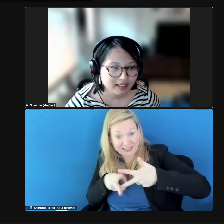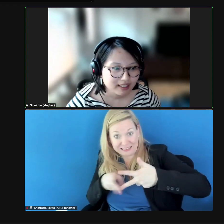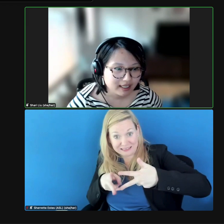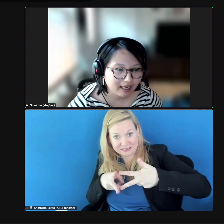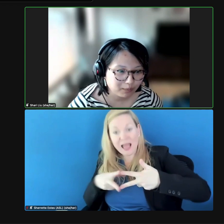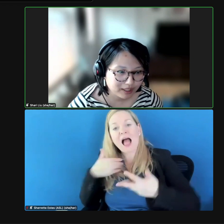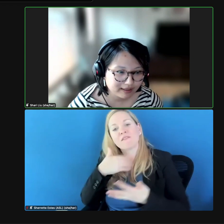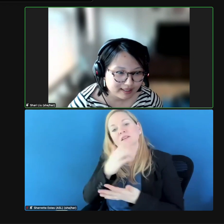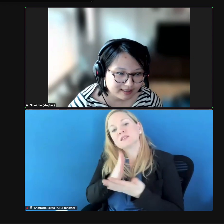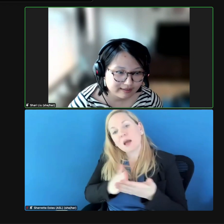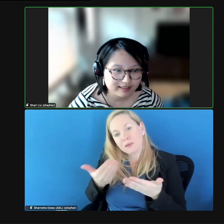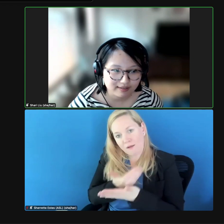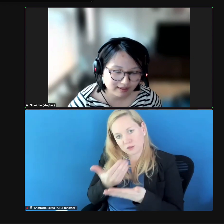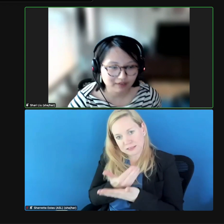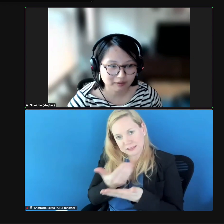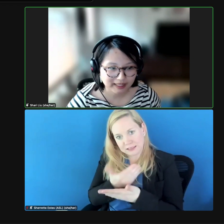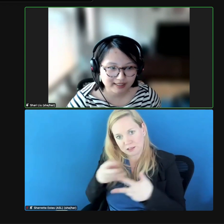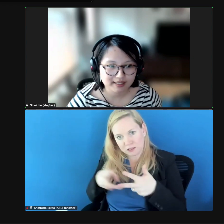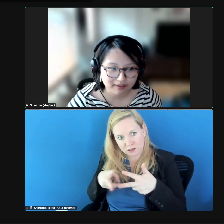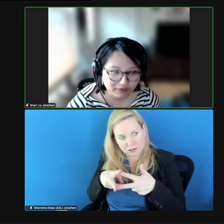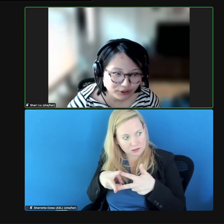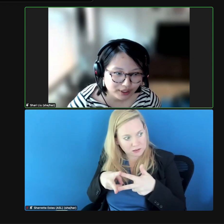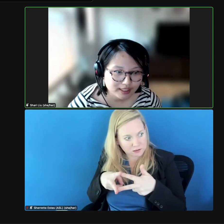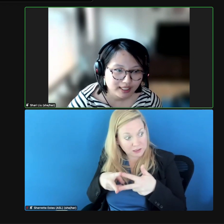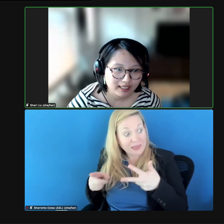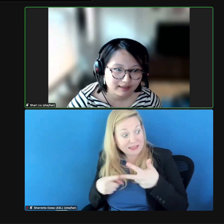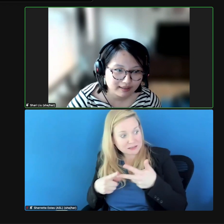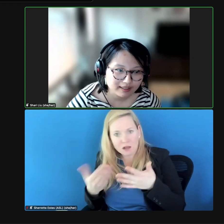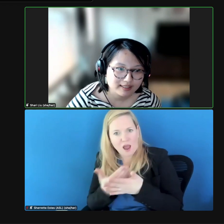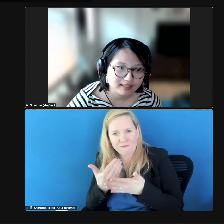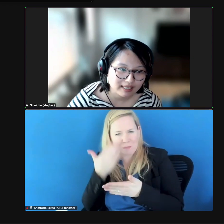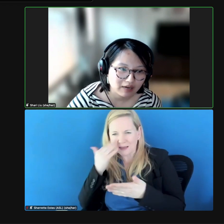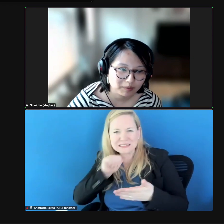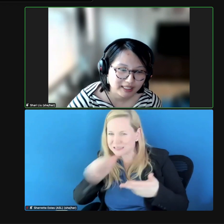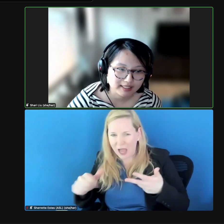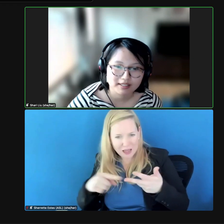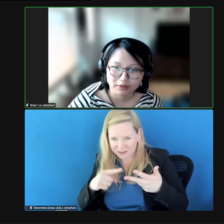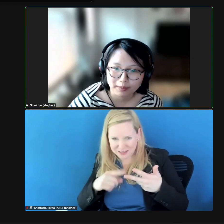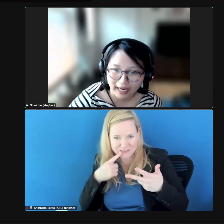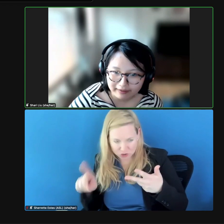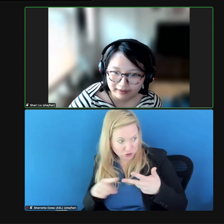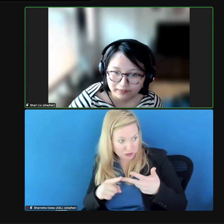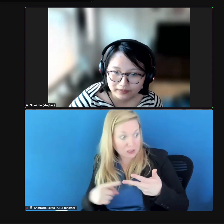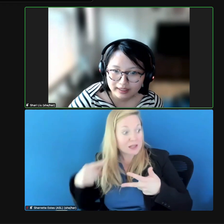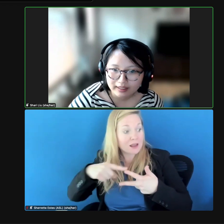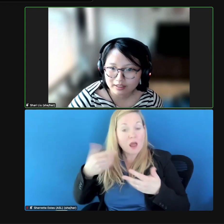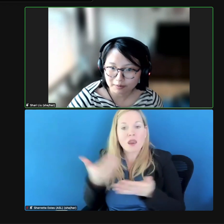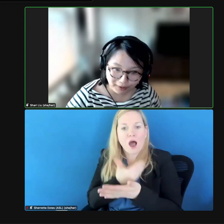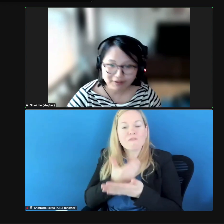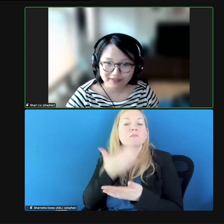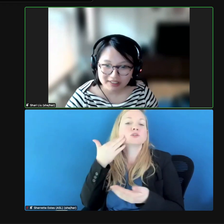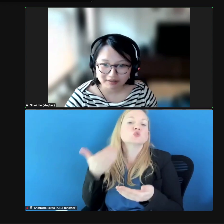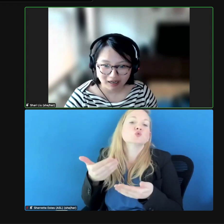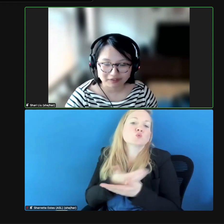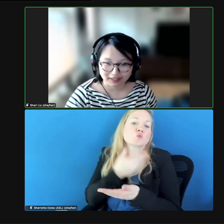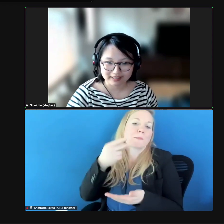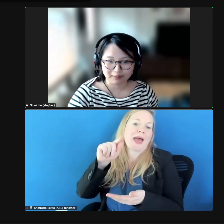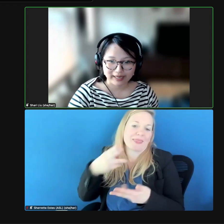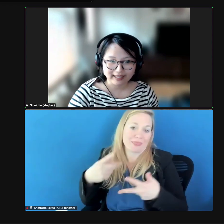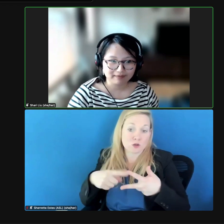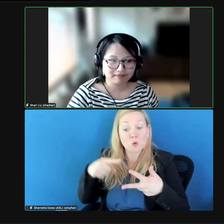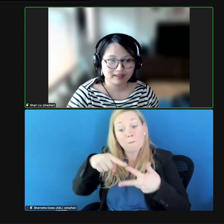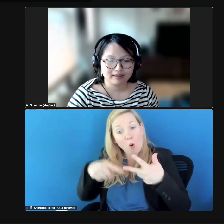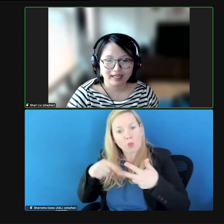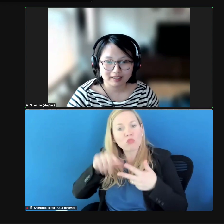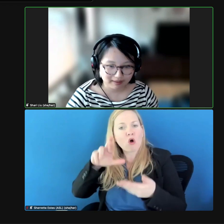novelty. This is novel because it's inefficient, and this is novel because it's a new path. So both events are novel in